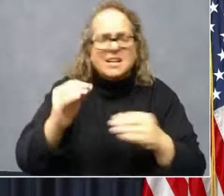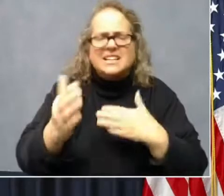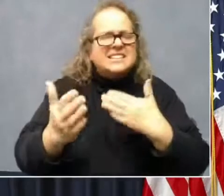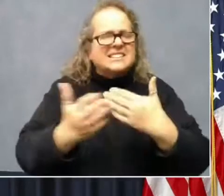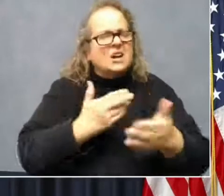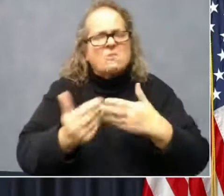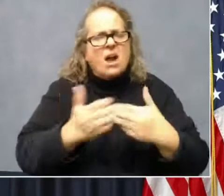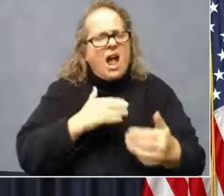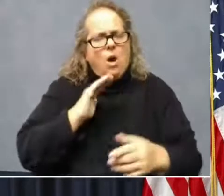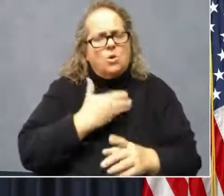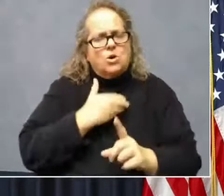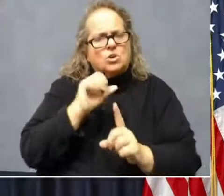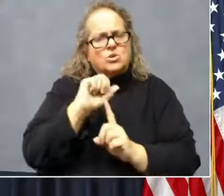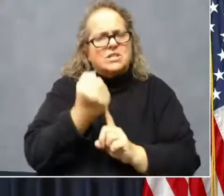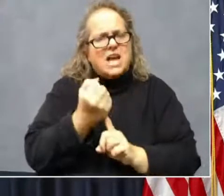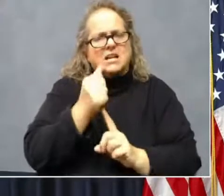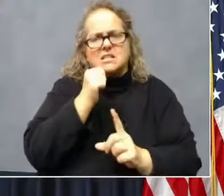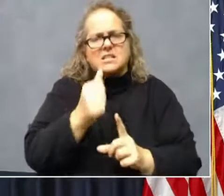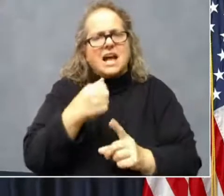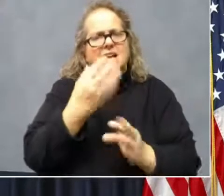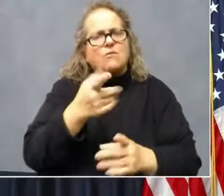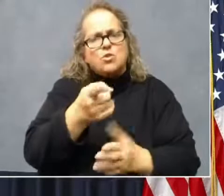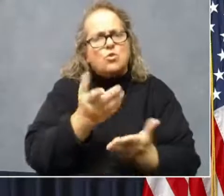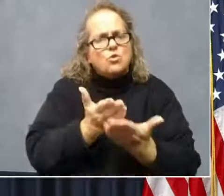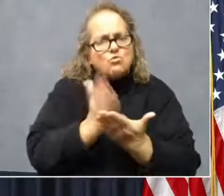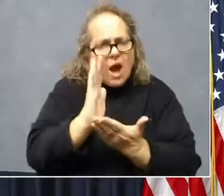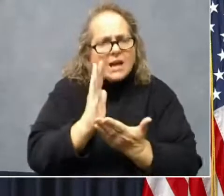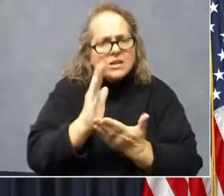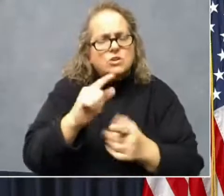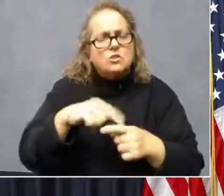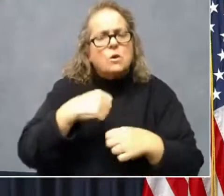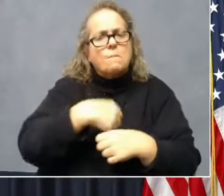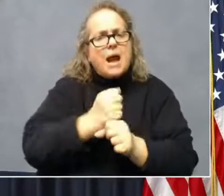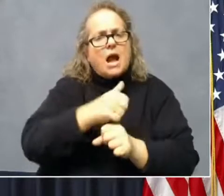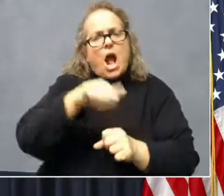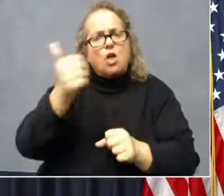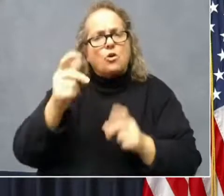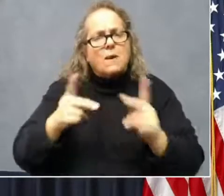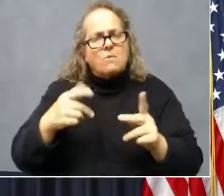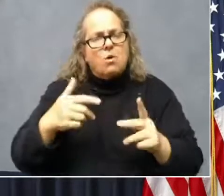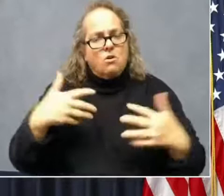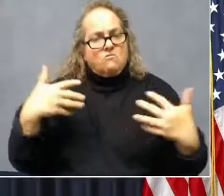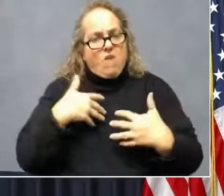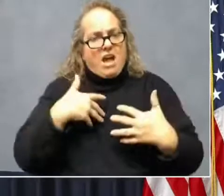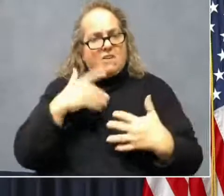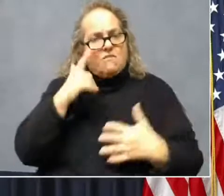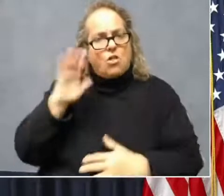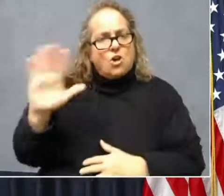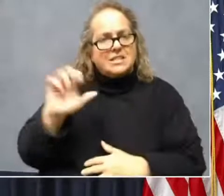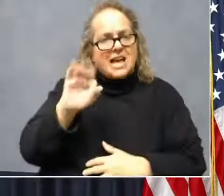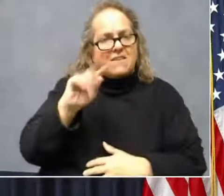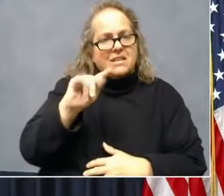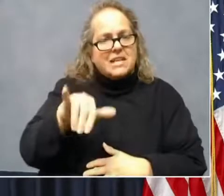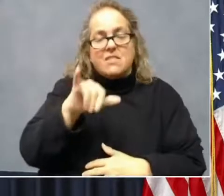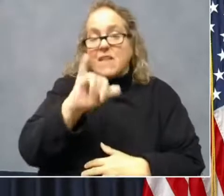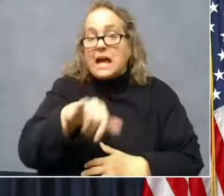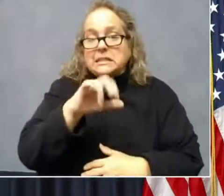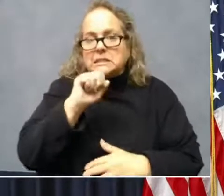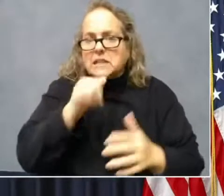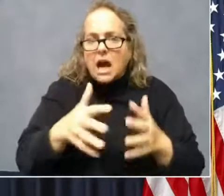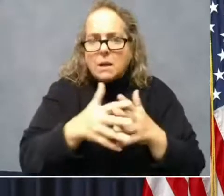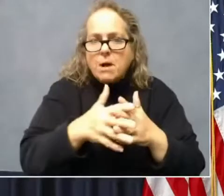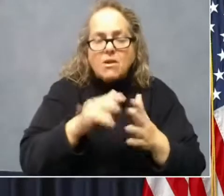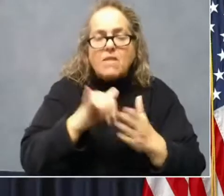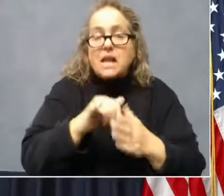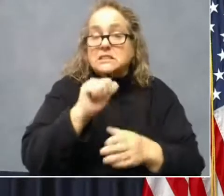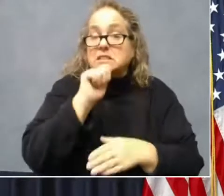right to make other people fear for their safety. You do not. That is not an American liberty. That is not your freedom of speech. And